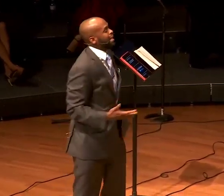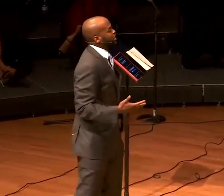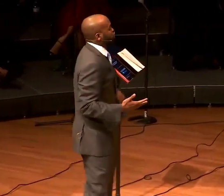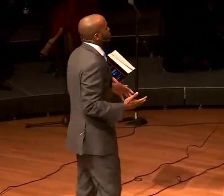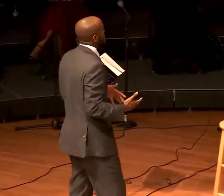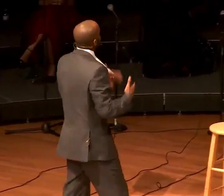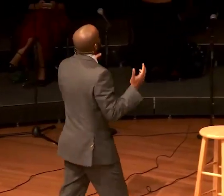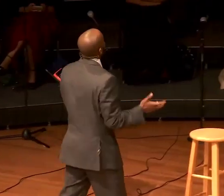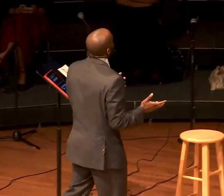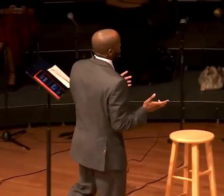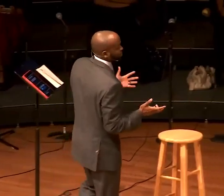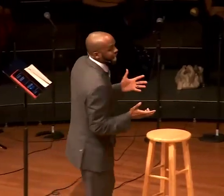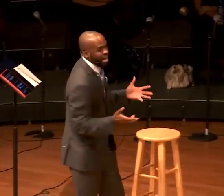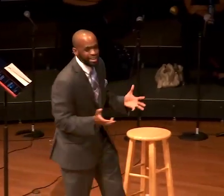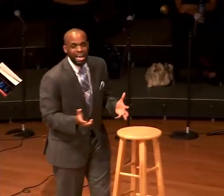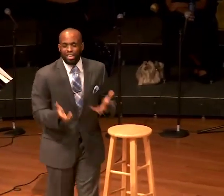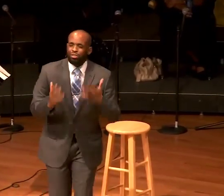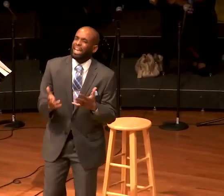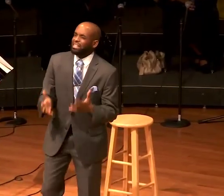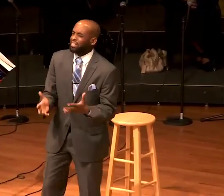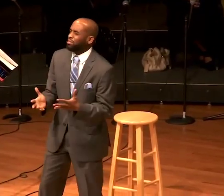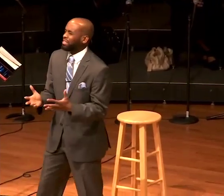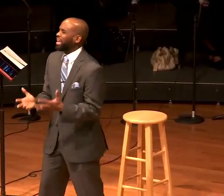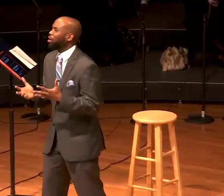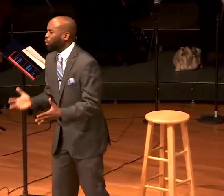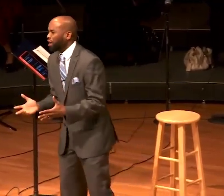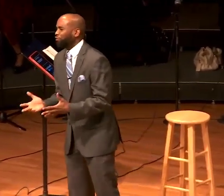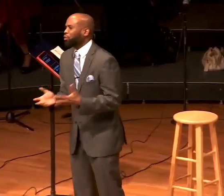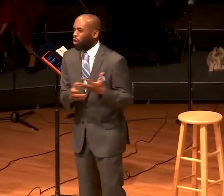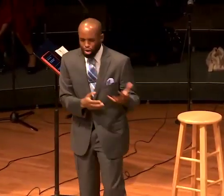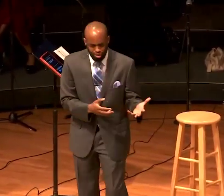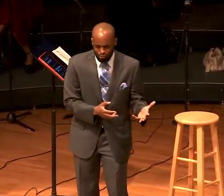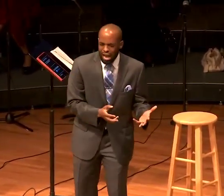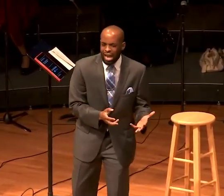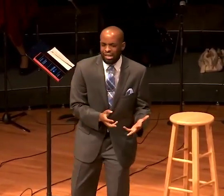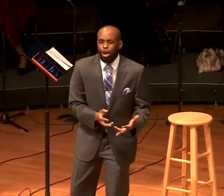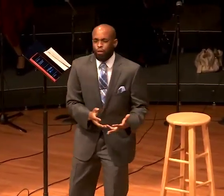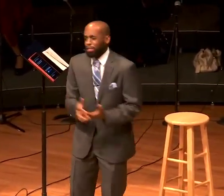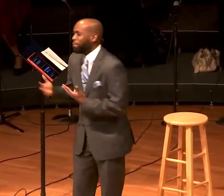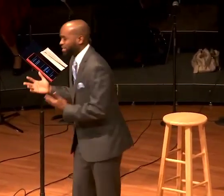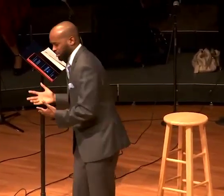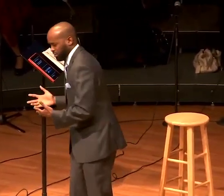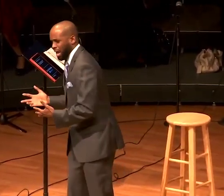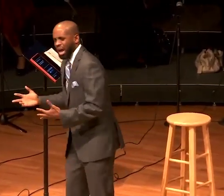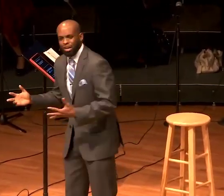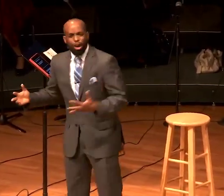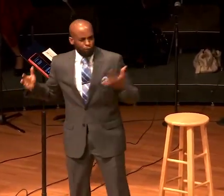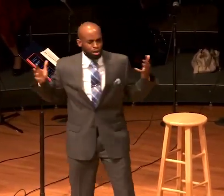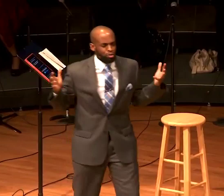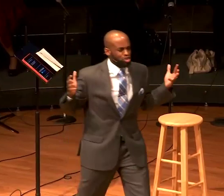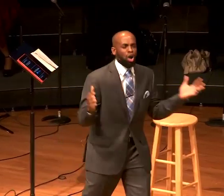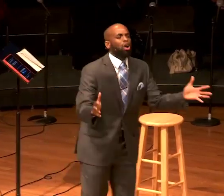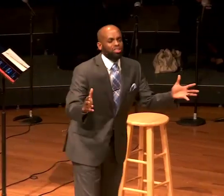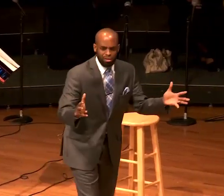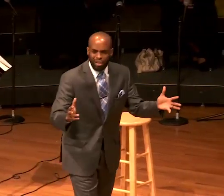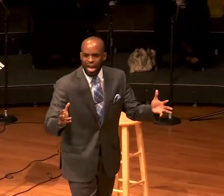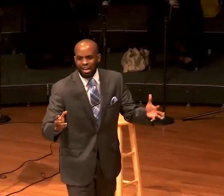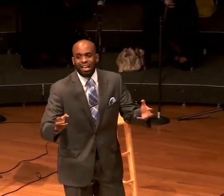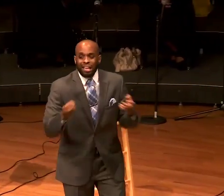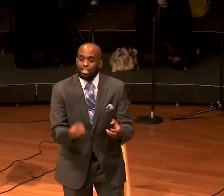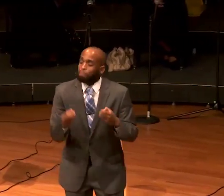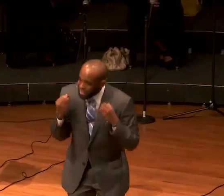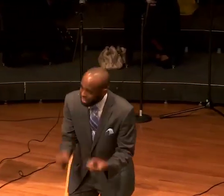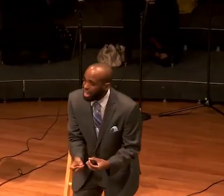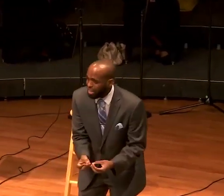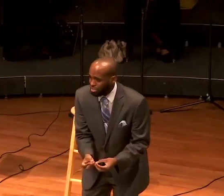And the fact that you are in the house of God and you can't seem to stay awake for the word of God or for the message of God or for the songs of